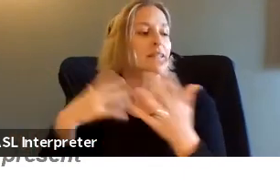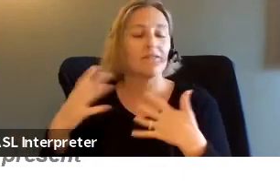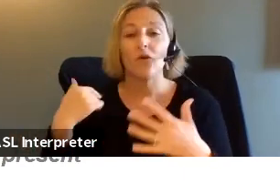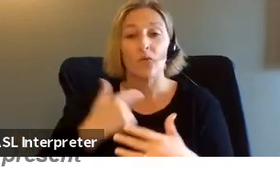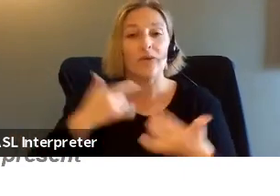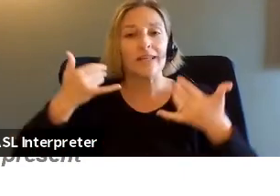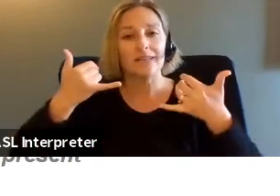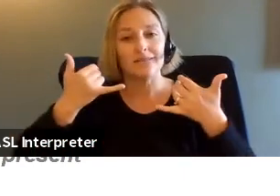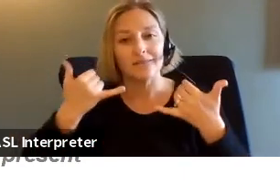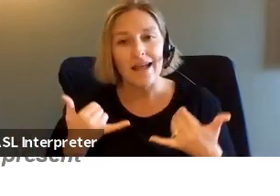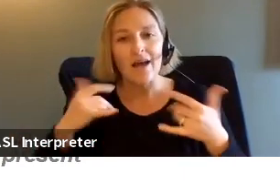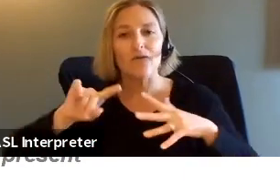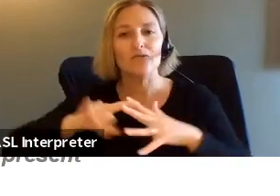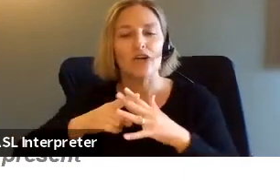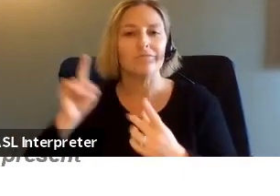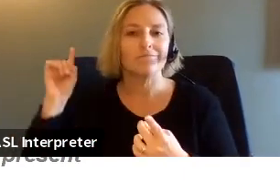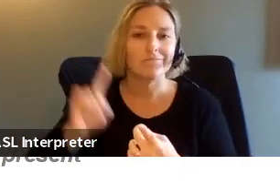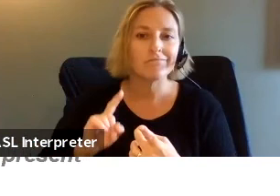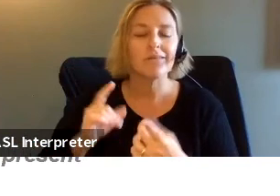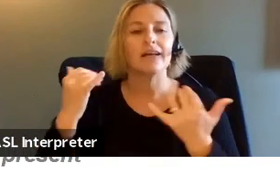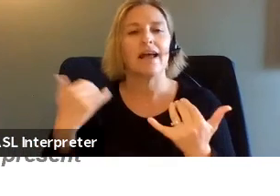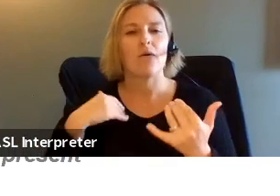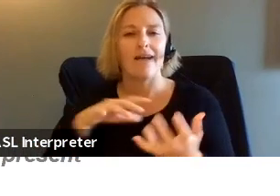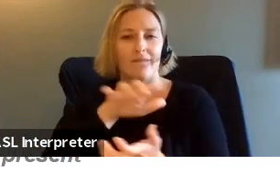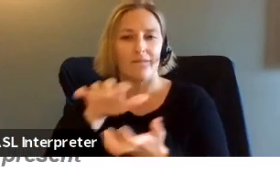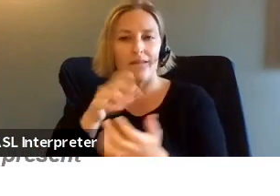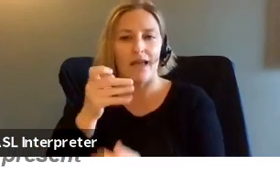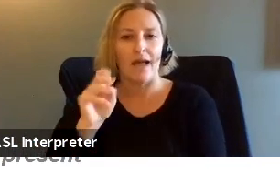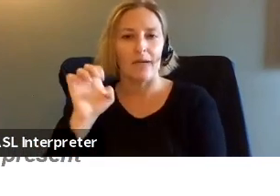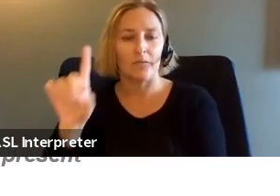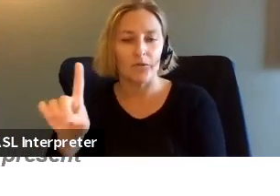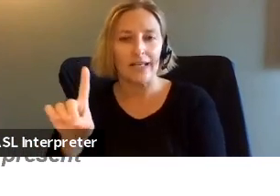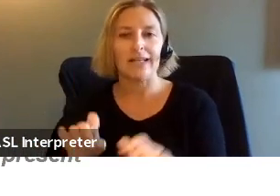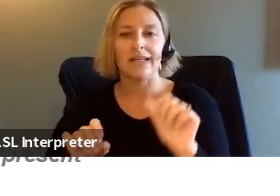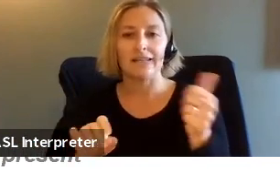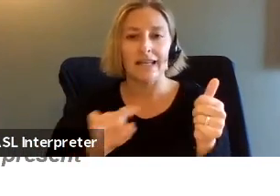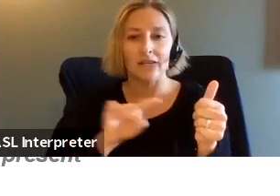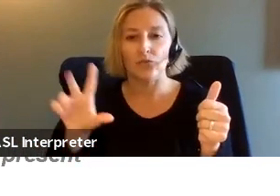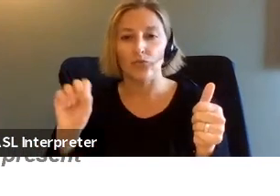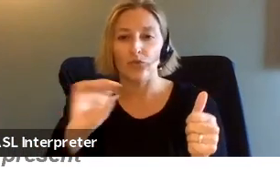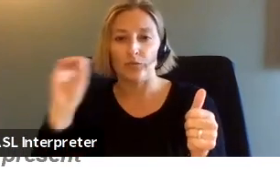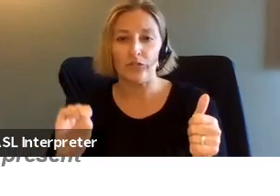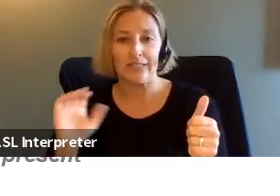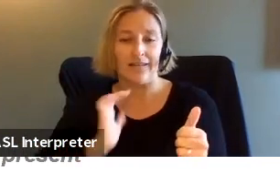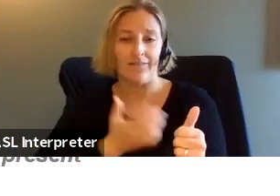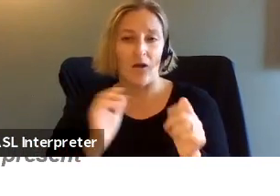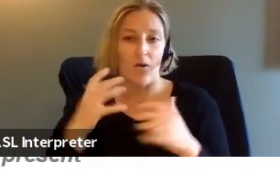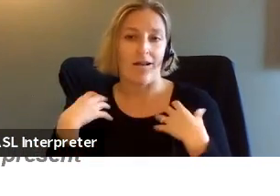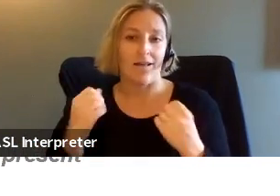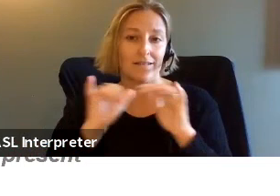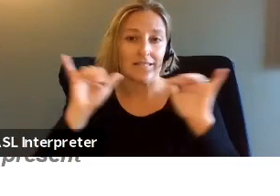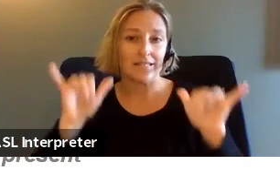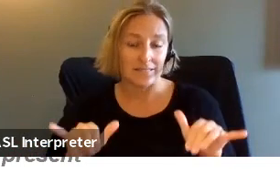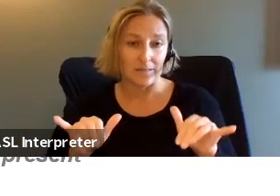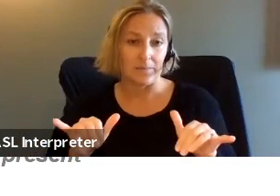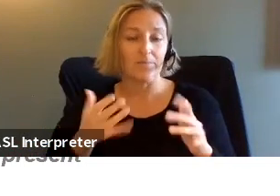And really, right now we have a hybrid model where 10 to 30% of our health system visits are via